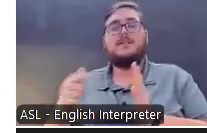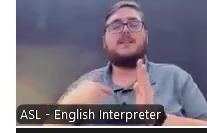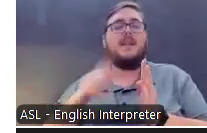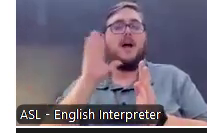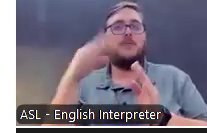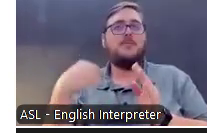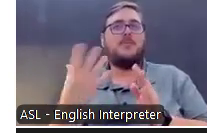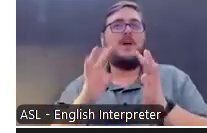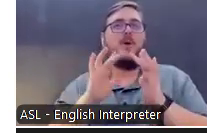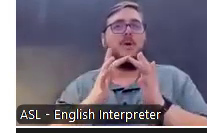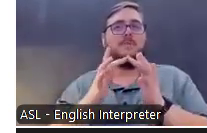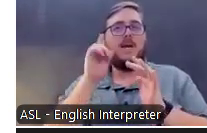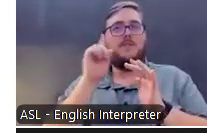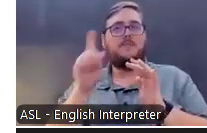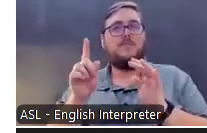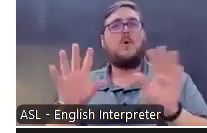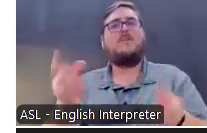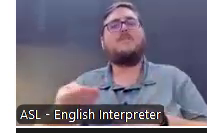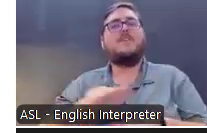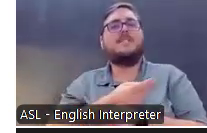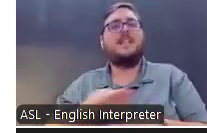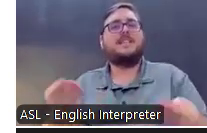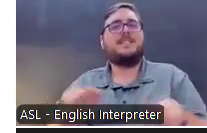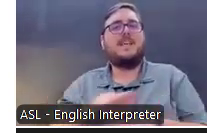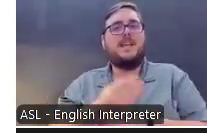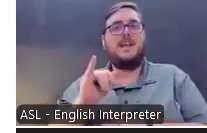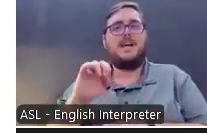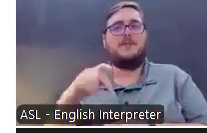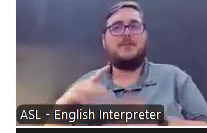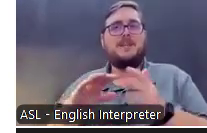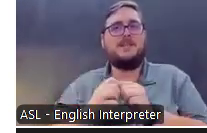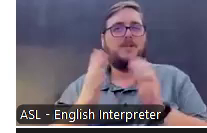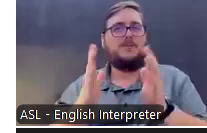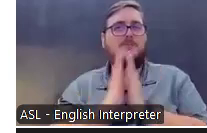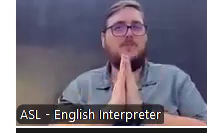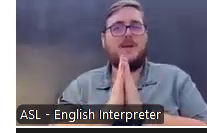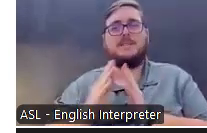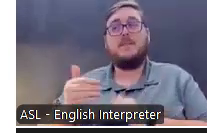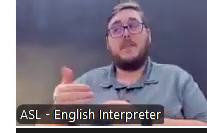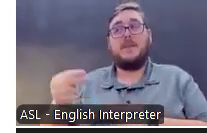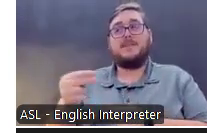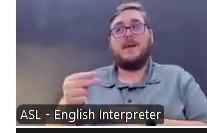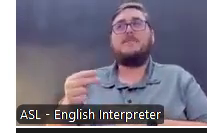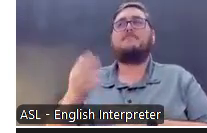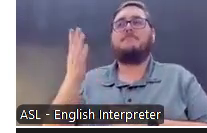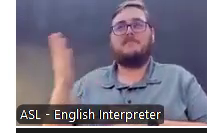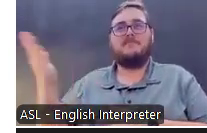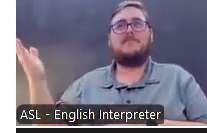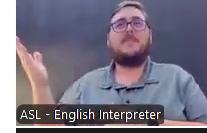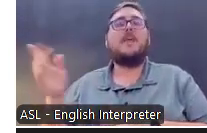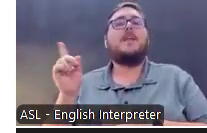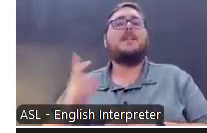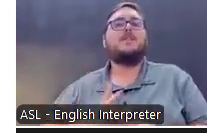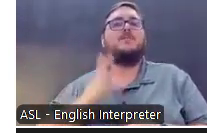and how they can be requested on the next slide. So if we could go to the next slide. And this slide contains formal dispute